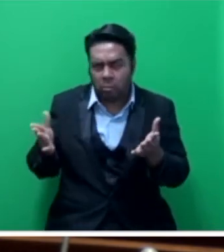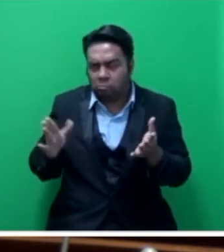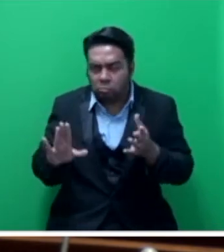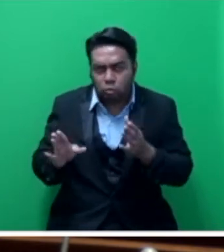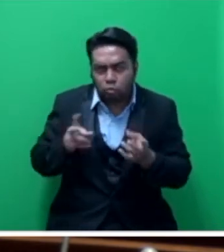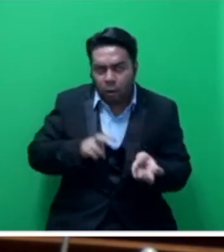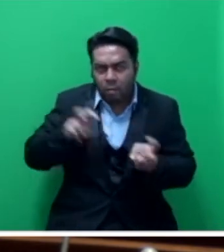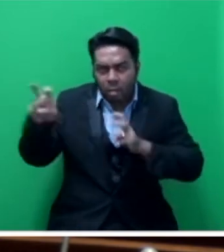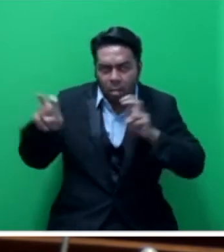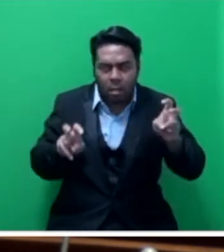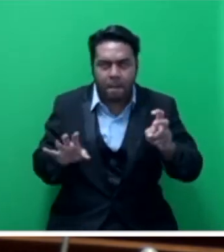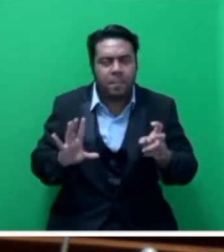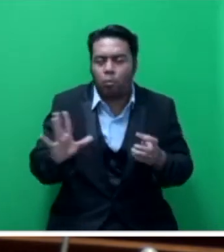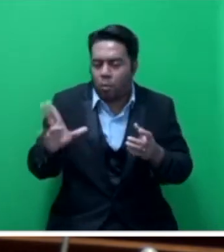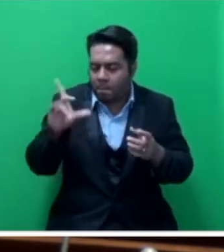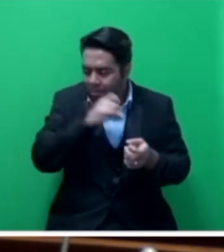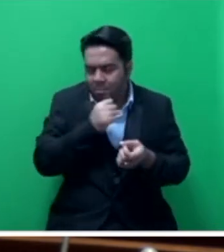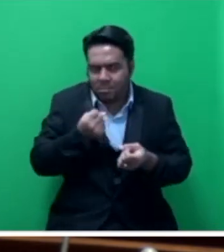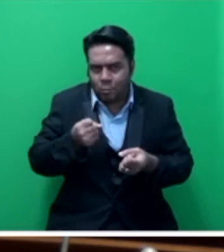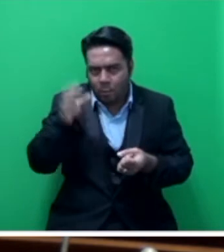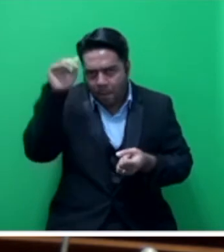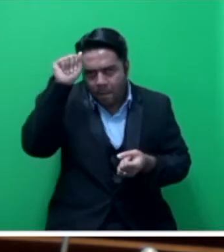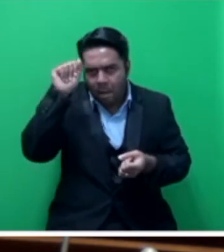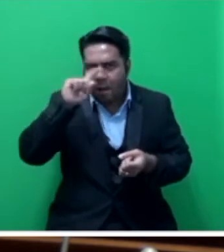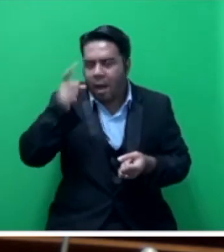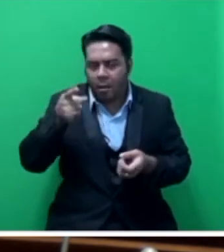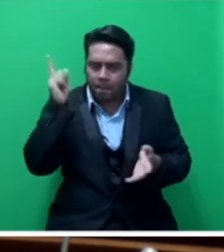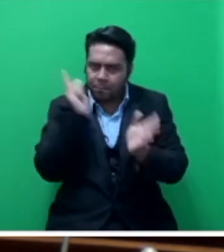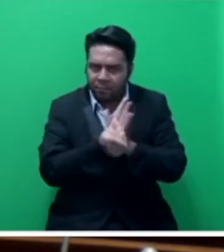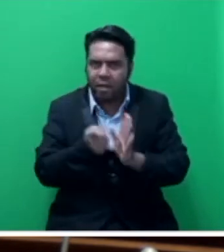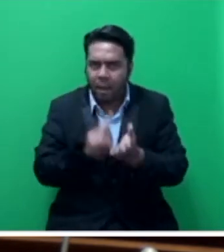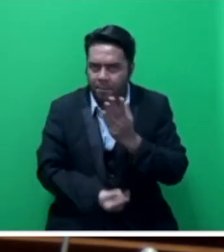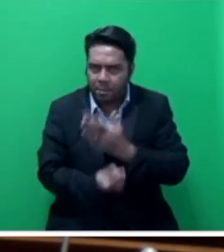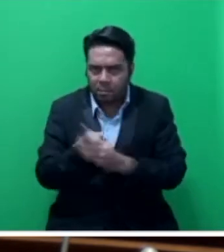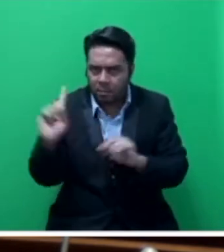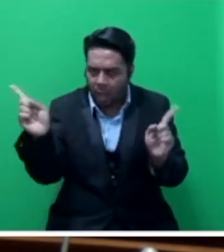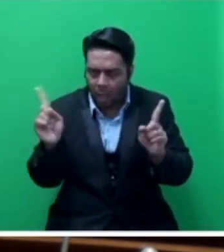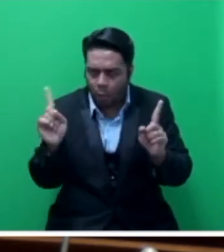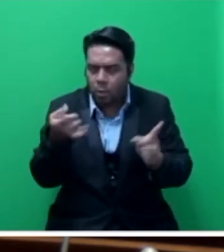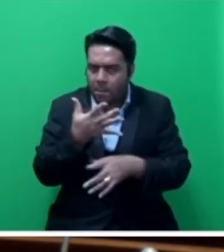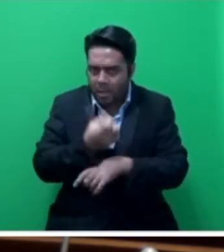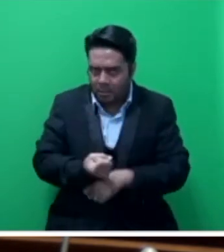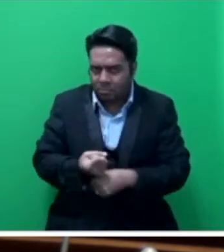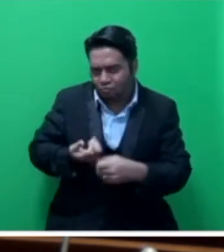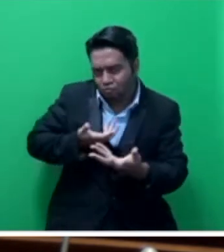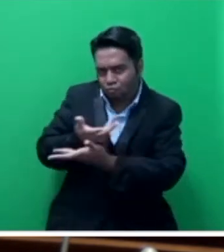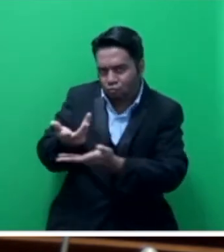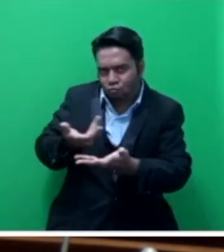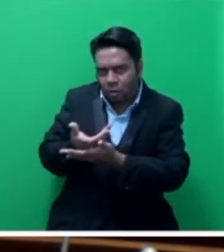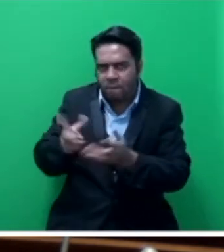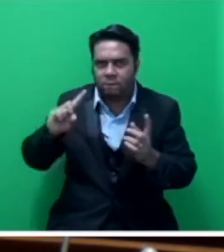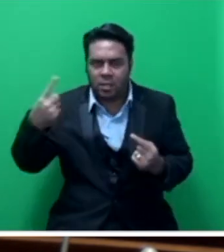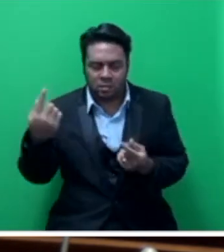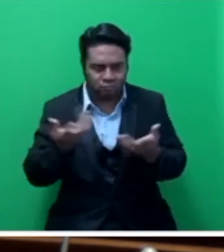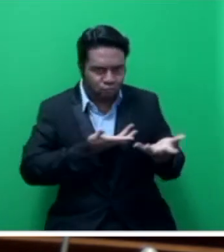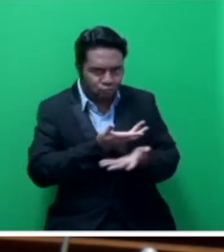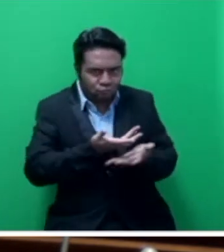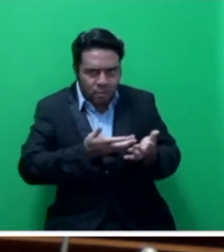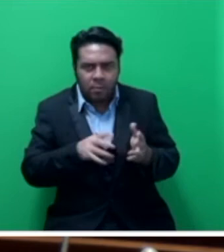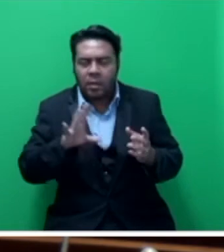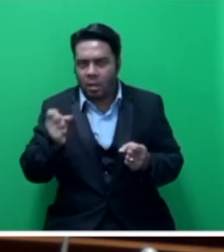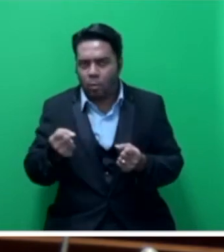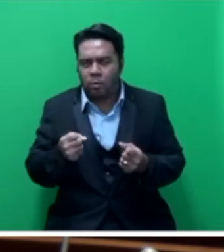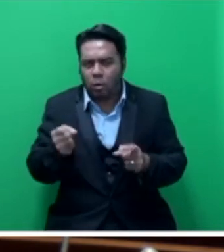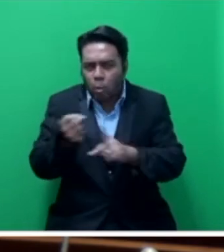happen overnight, and there are a whole host of things to consider, and we will continue to lobby for travel with our